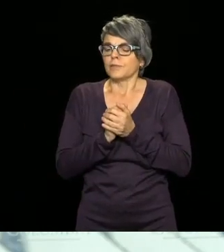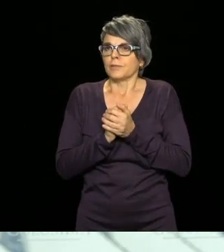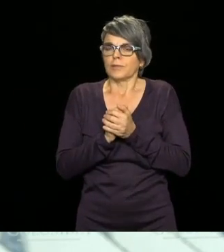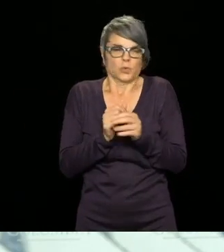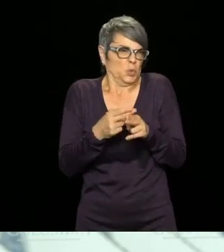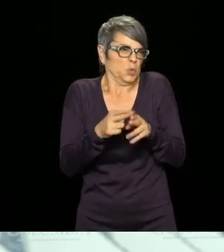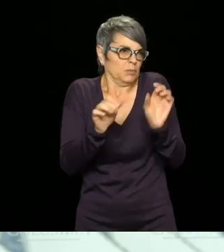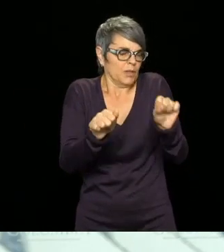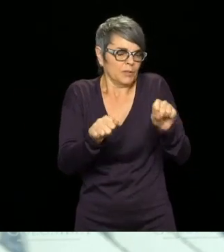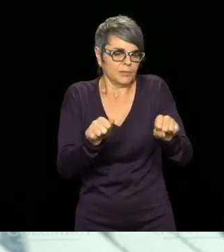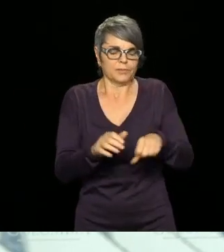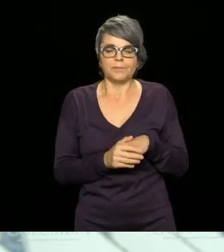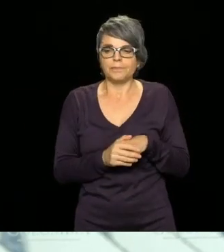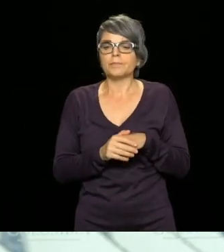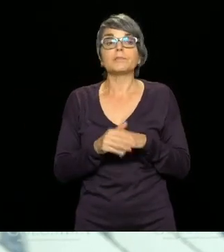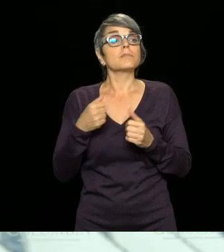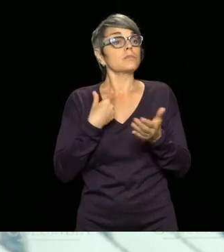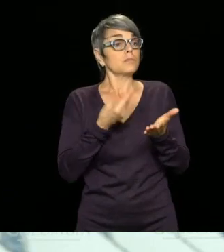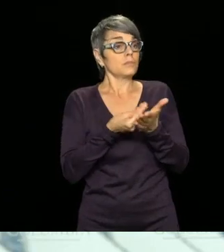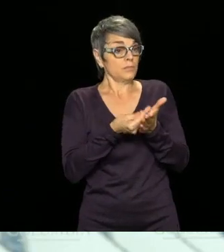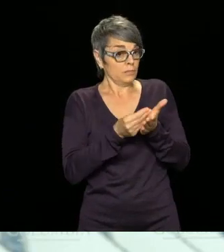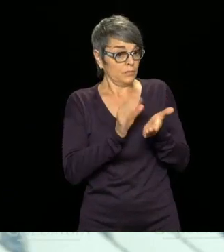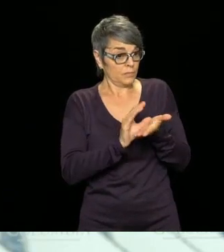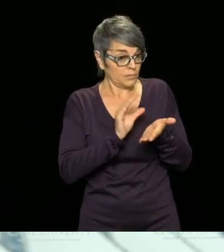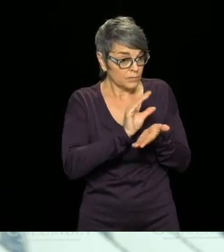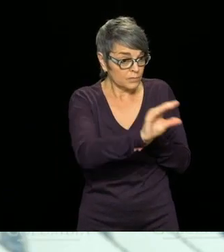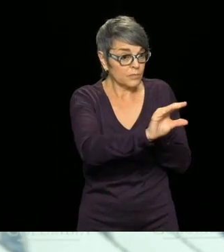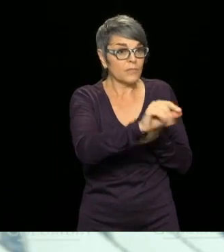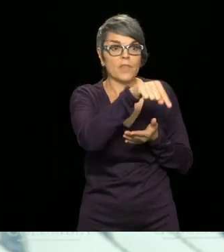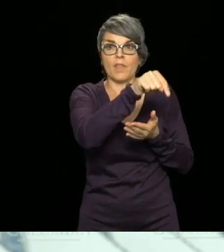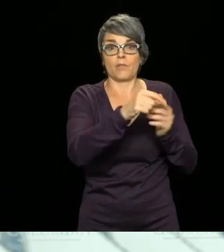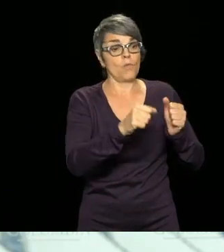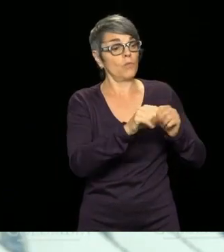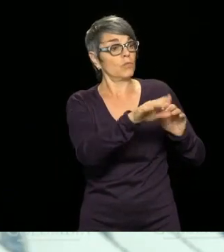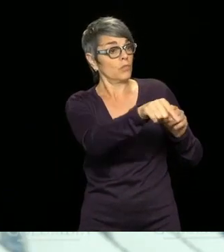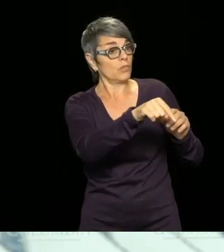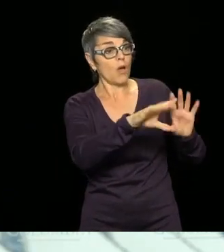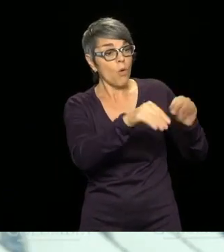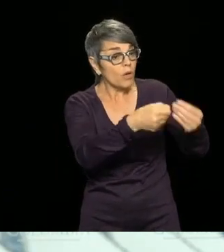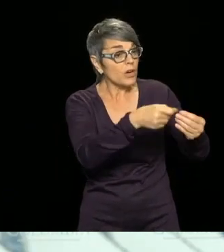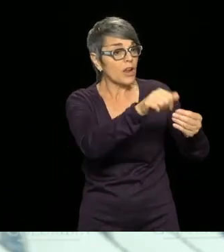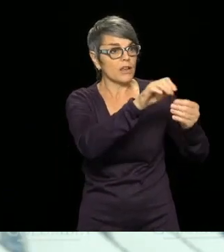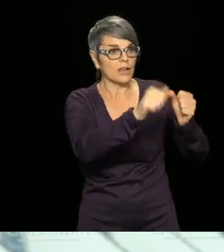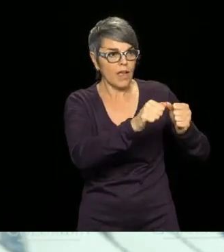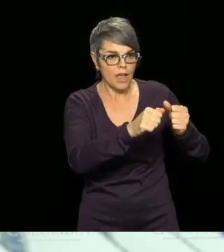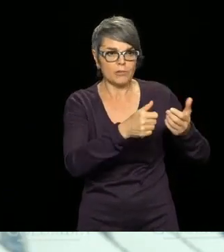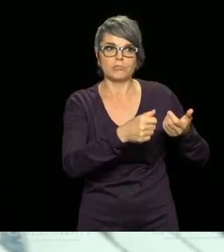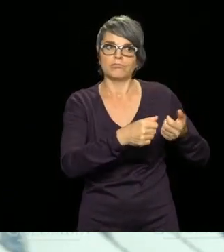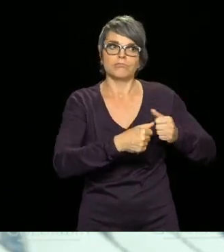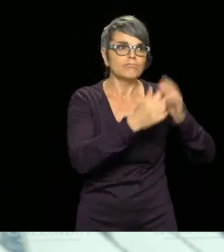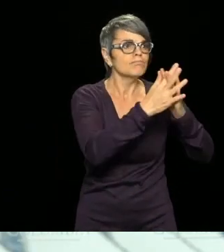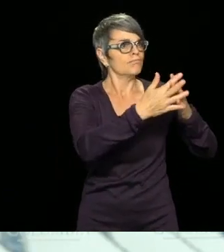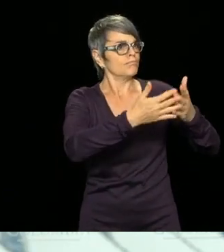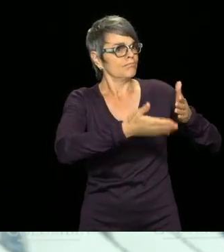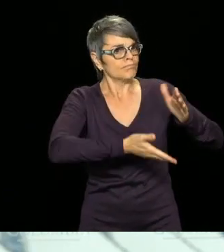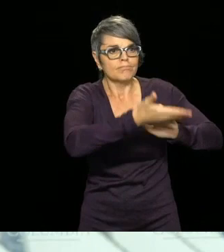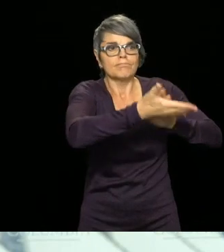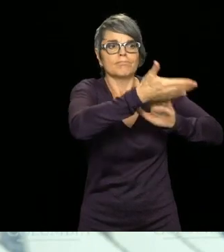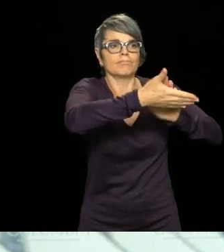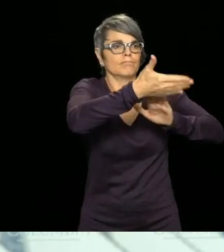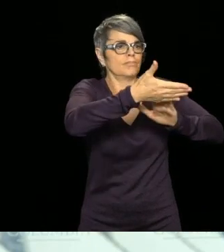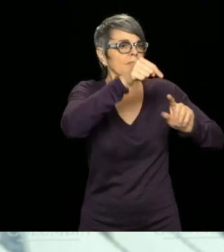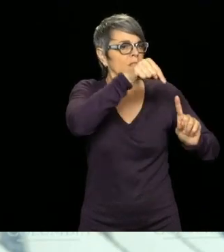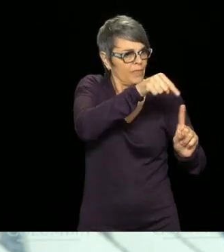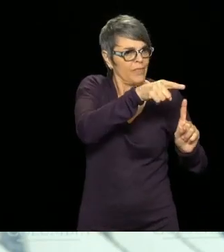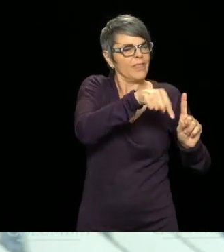place, then organizations will be able to apply, you know, for particular services that they want to be able to